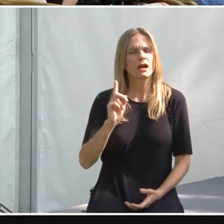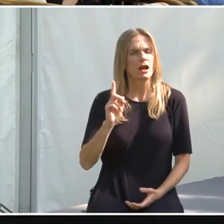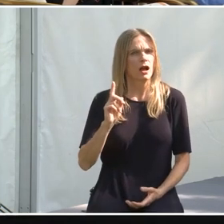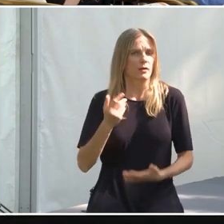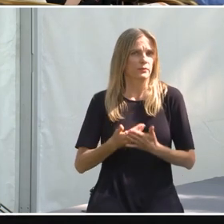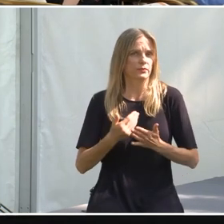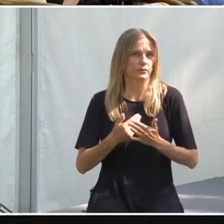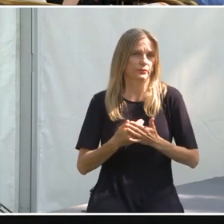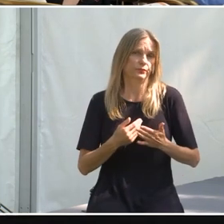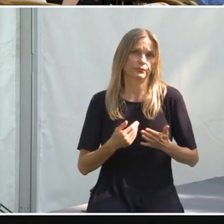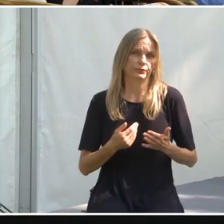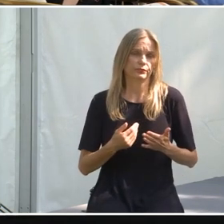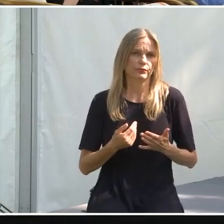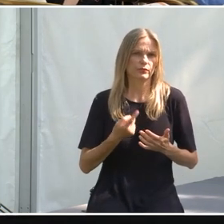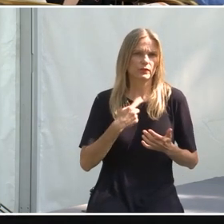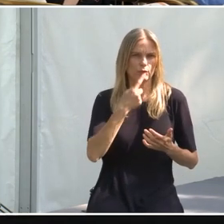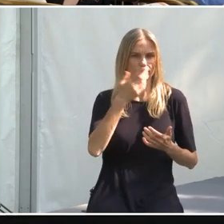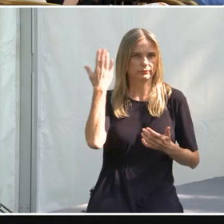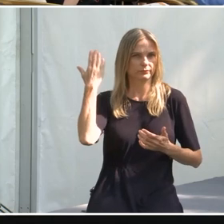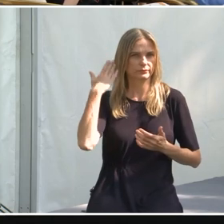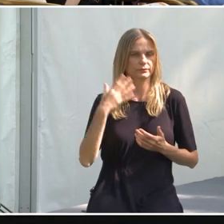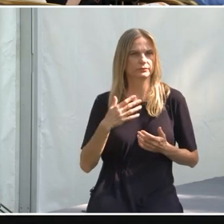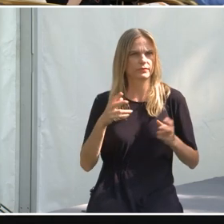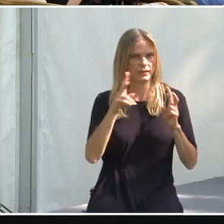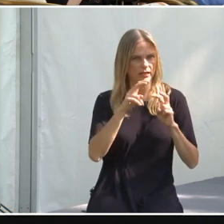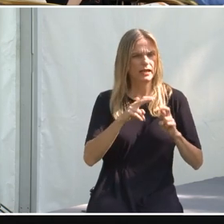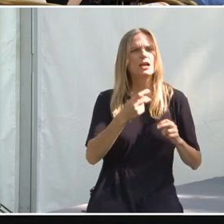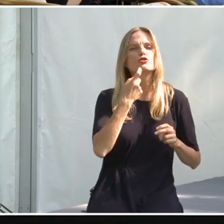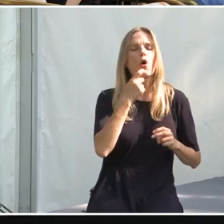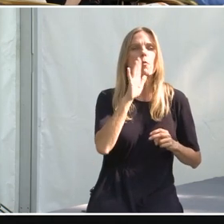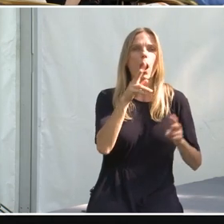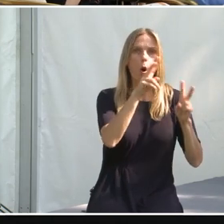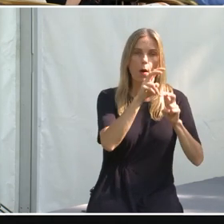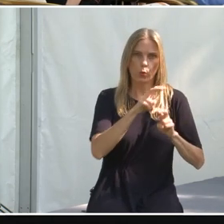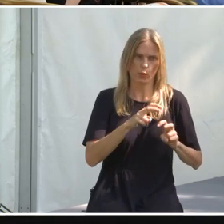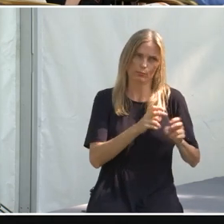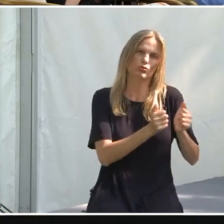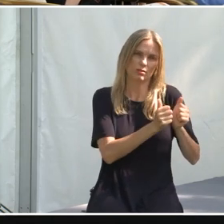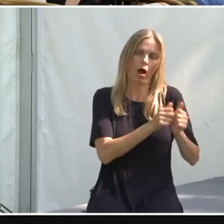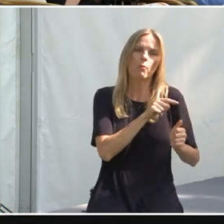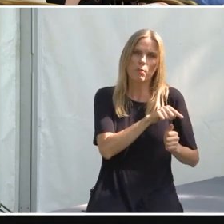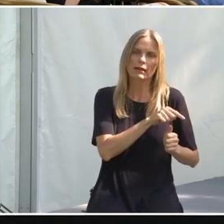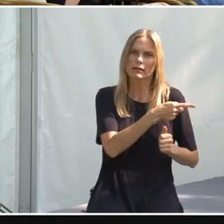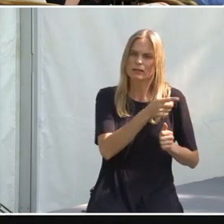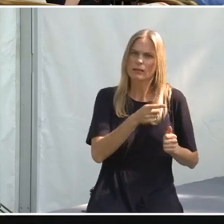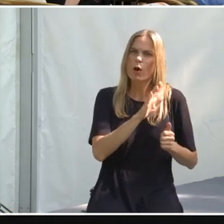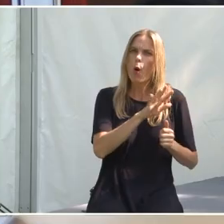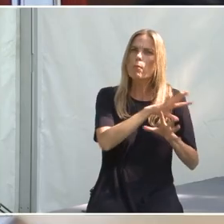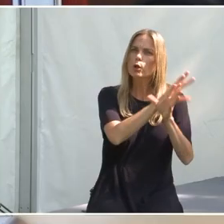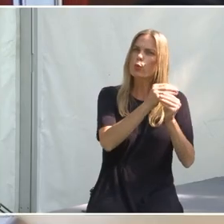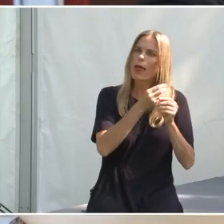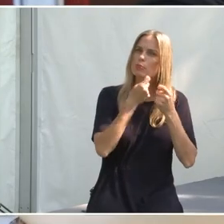one recent study of Finnish Red Cross, so our neighbors basically, and they showed the results showed